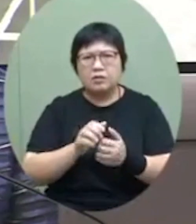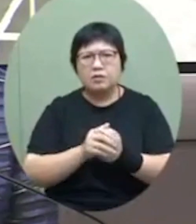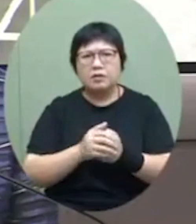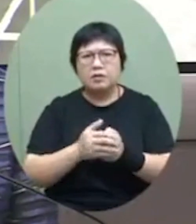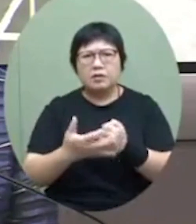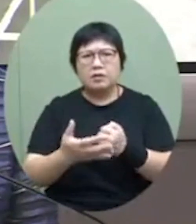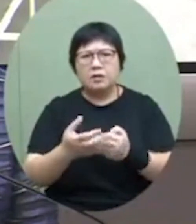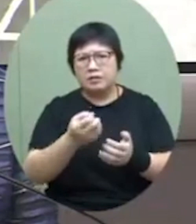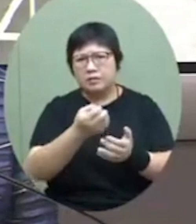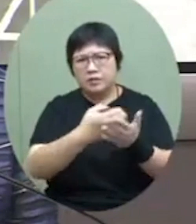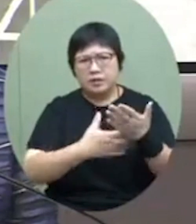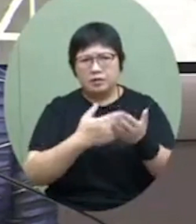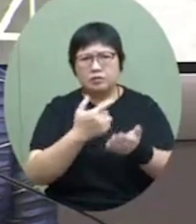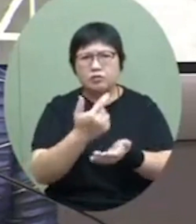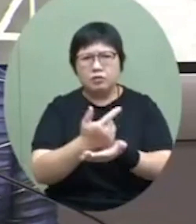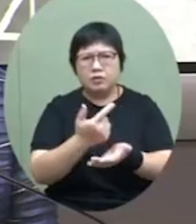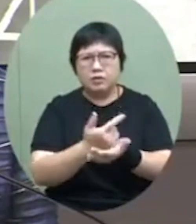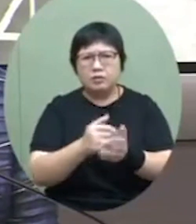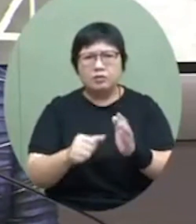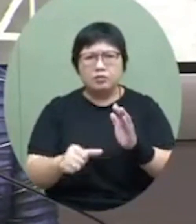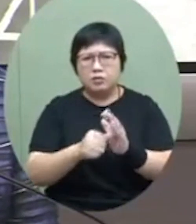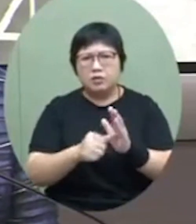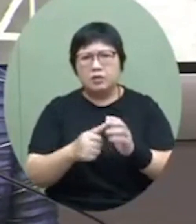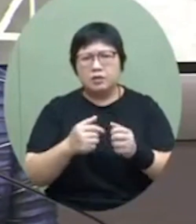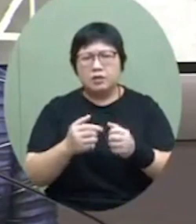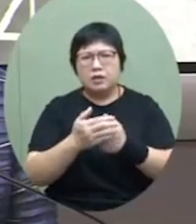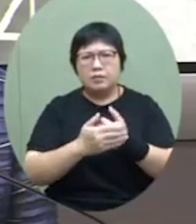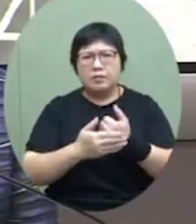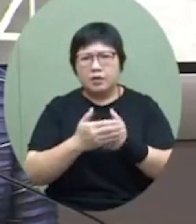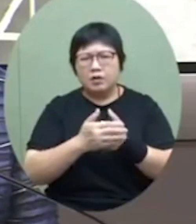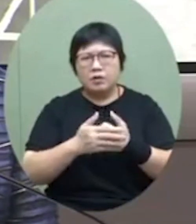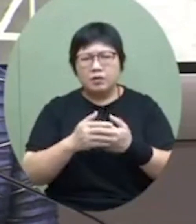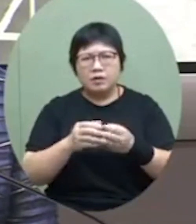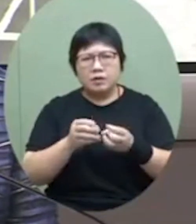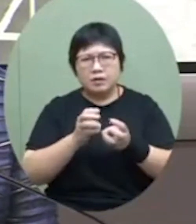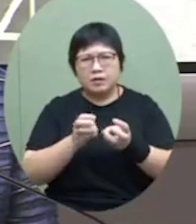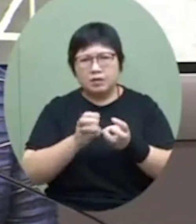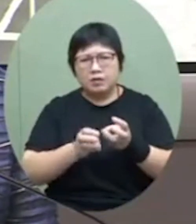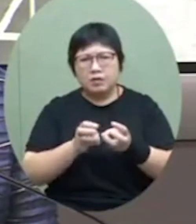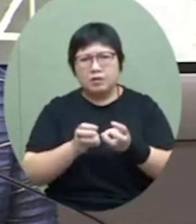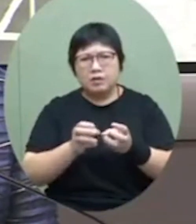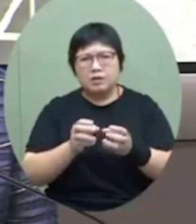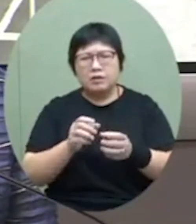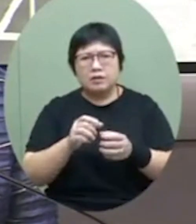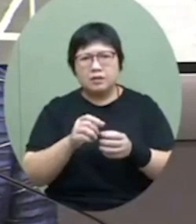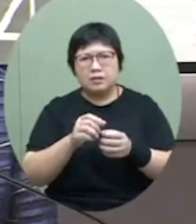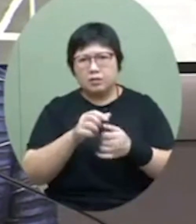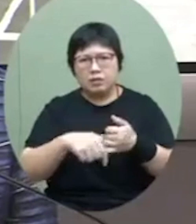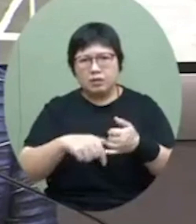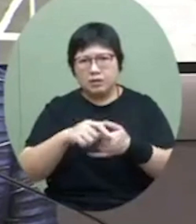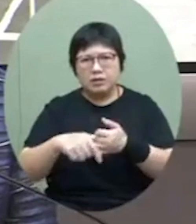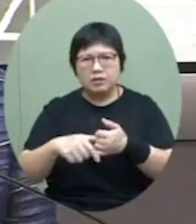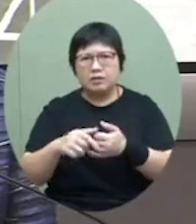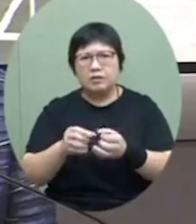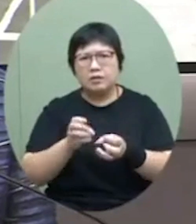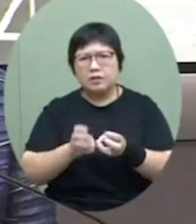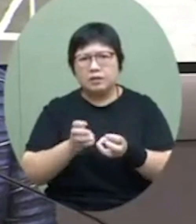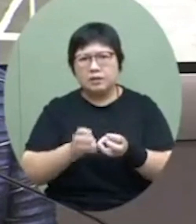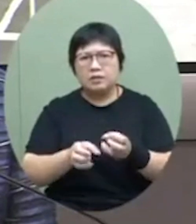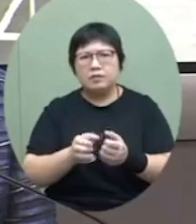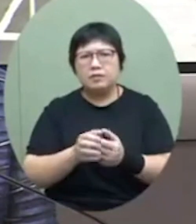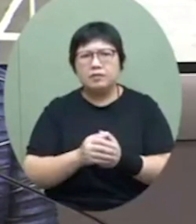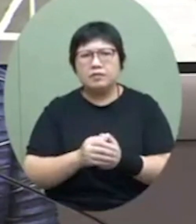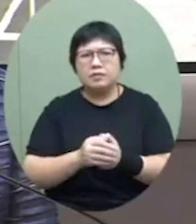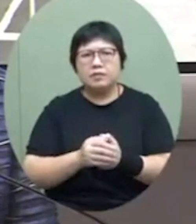protect personal data so i i explained that this protection has gone all the